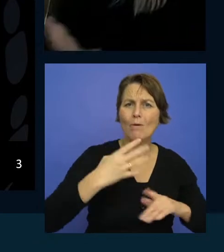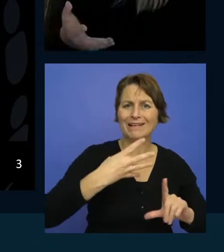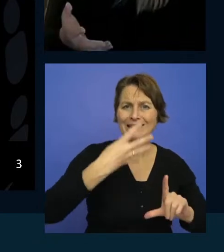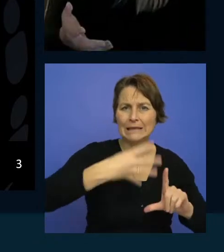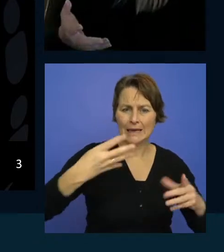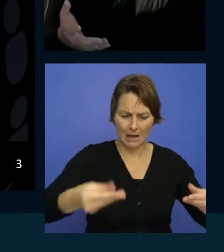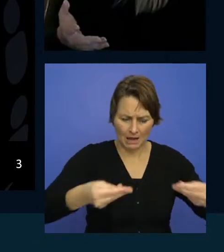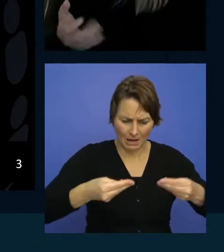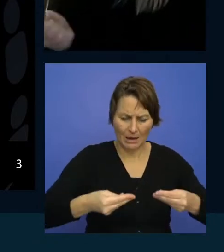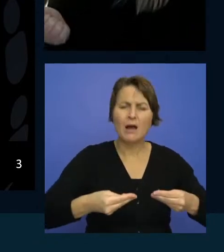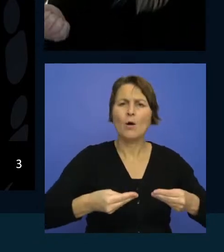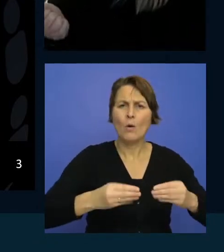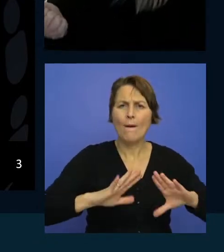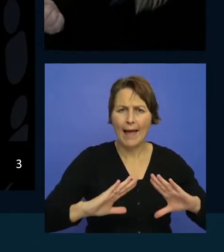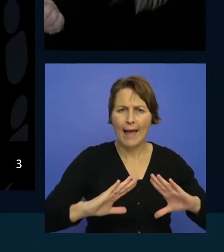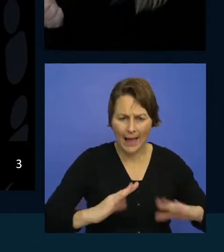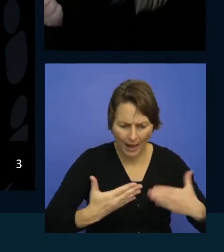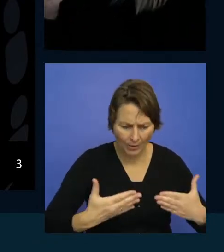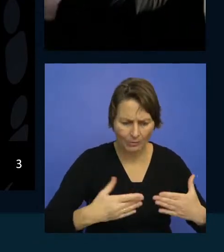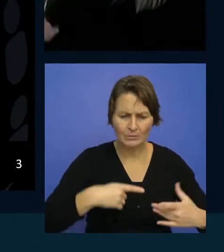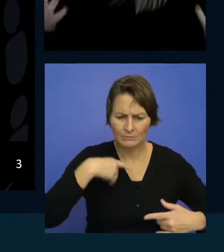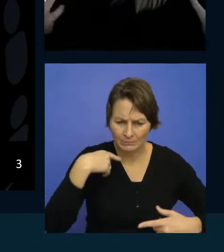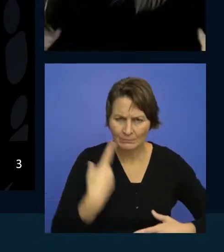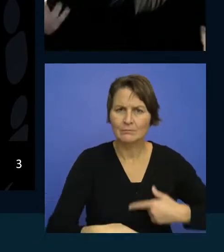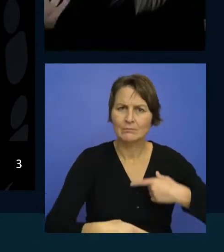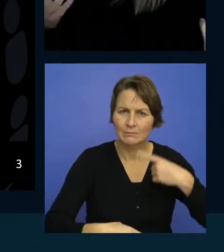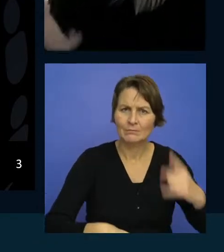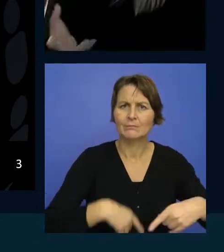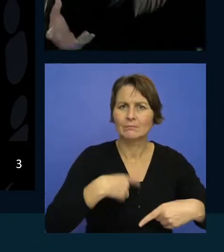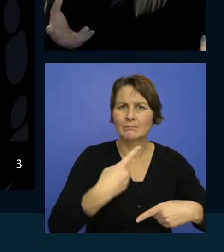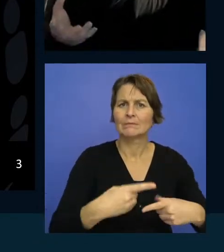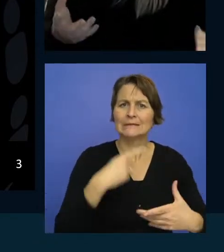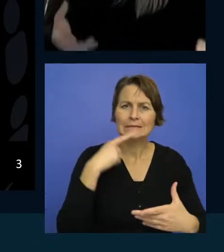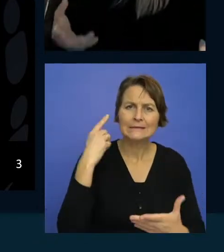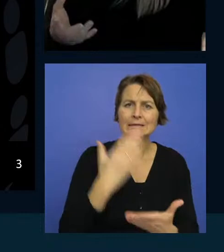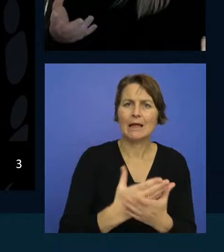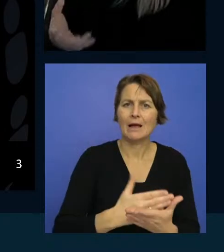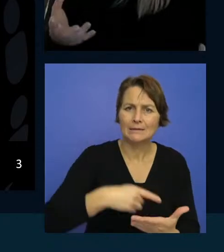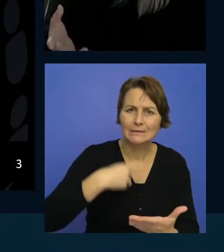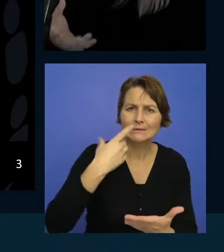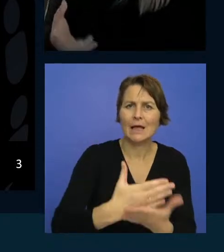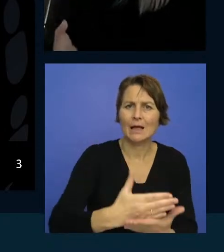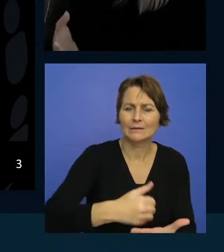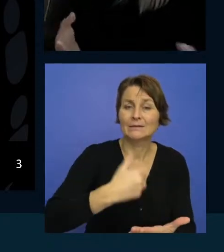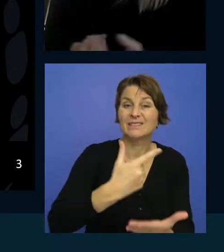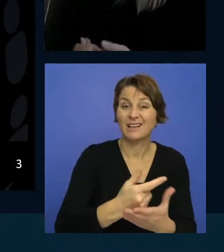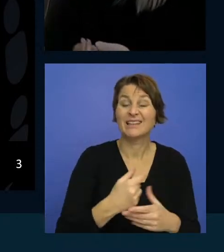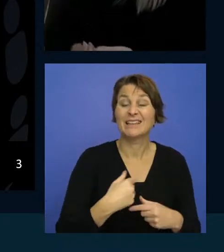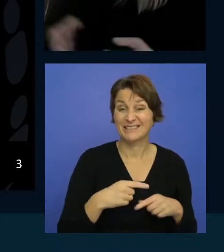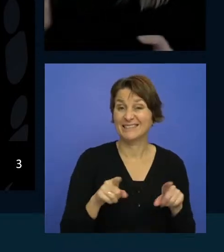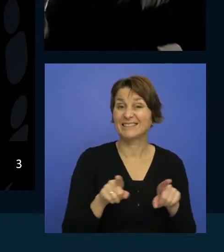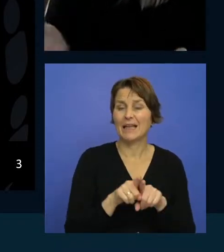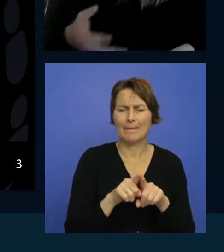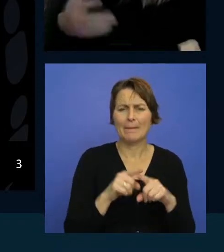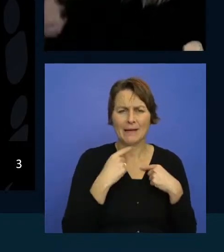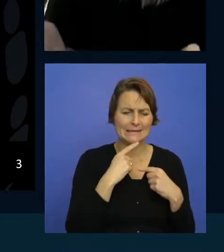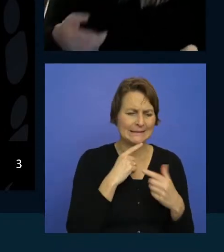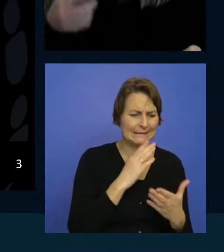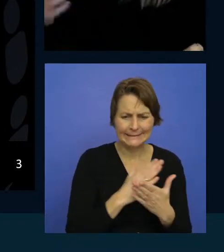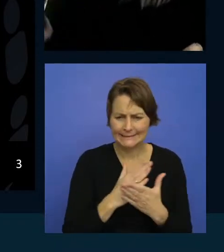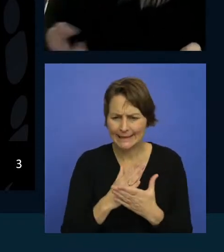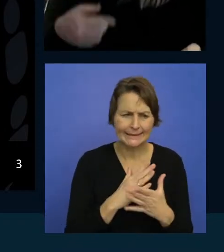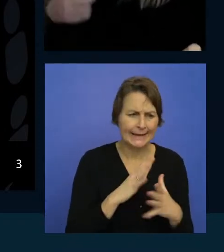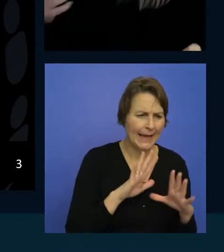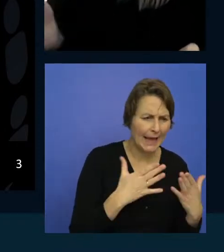struggles, back to what Rohan said, we need to make some decisions and we need to make them fast, right? And data is